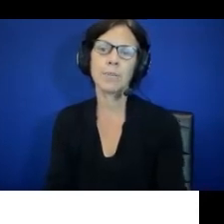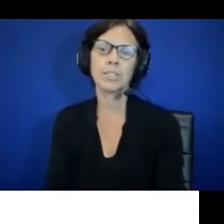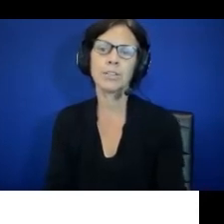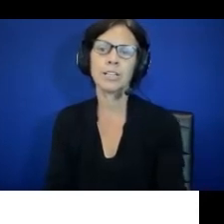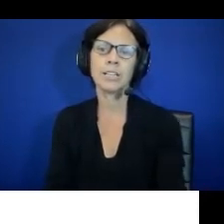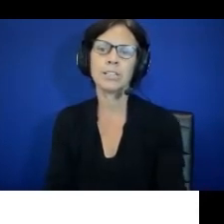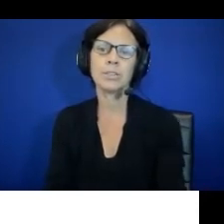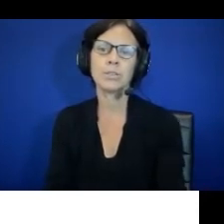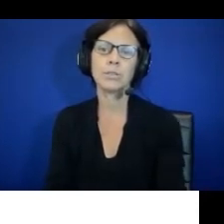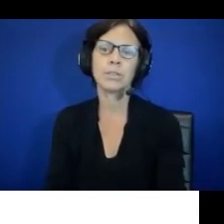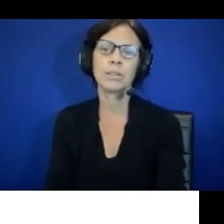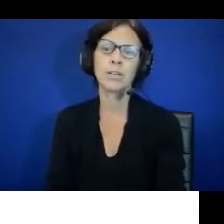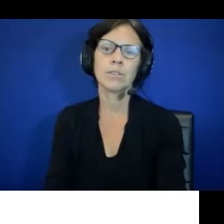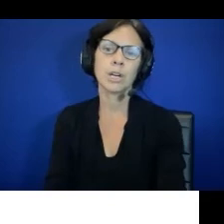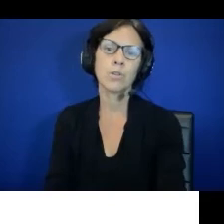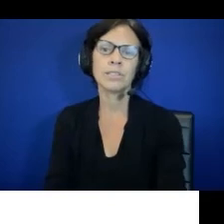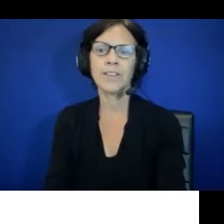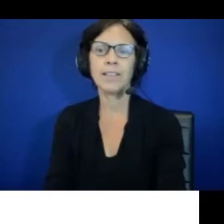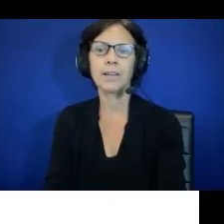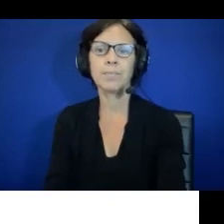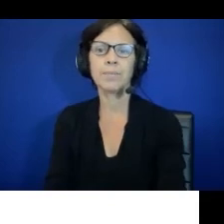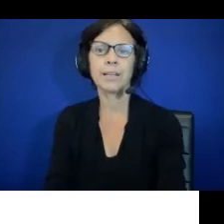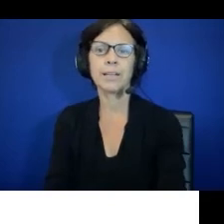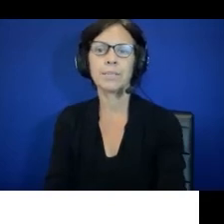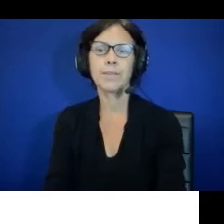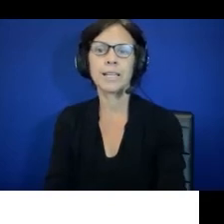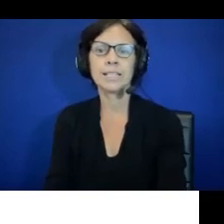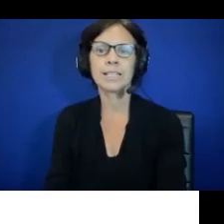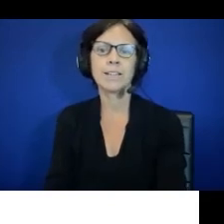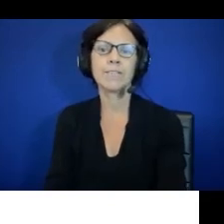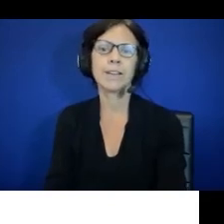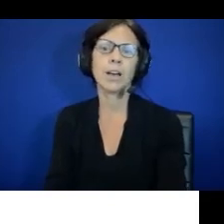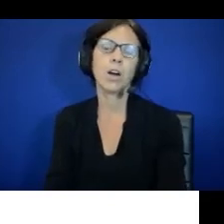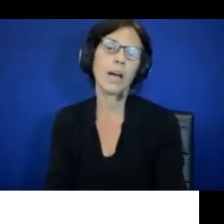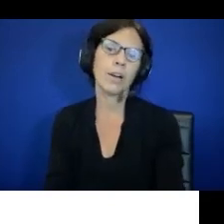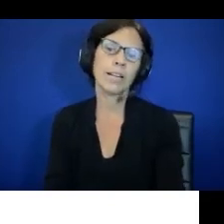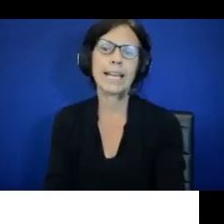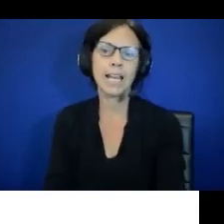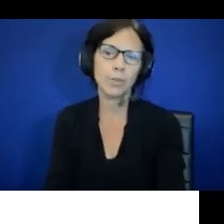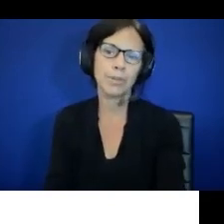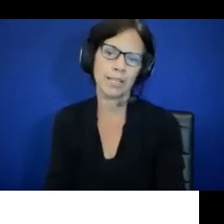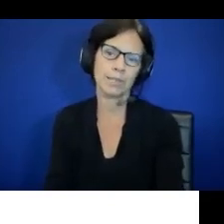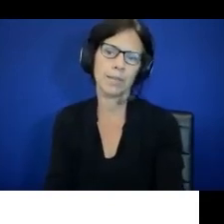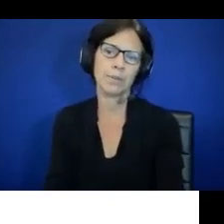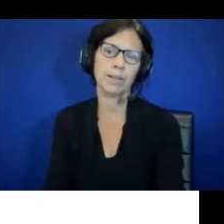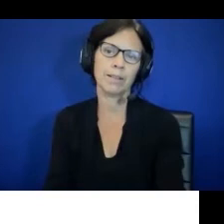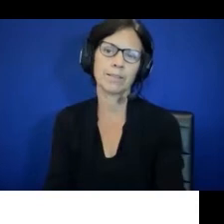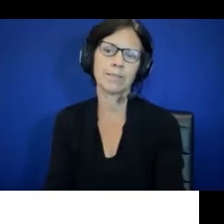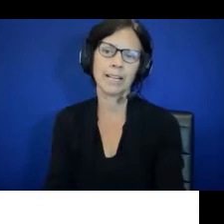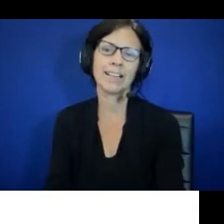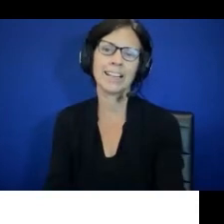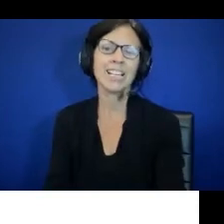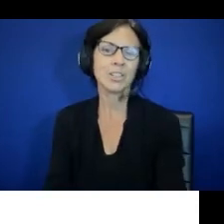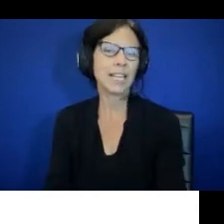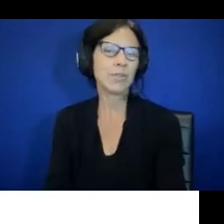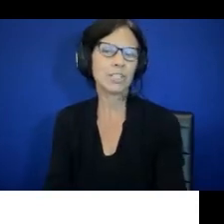the opportunity to grow, develop, instead of, oh, how can I help these people,